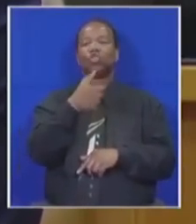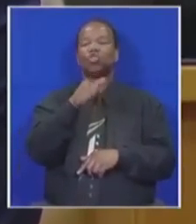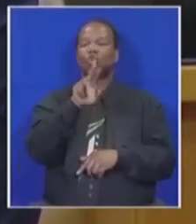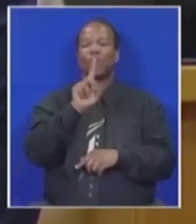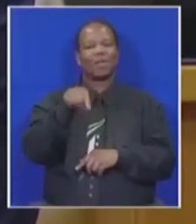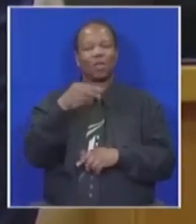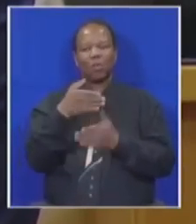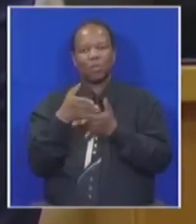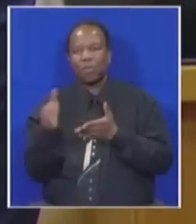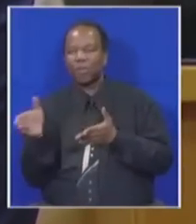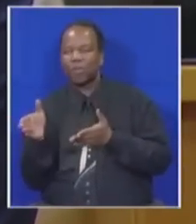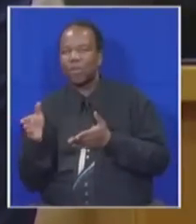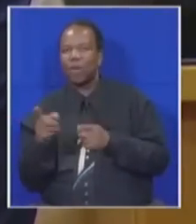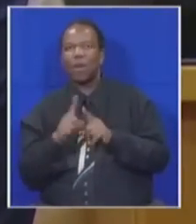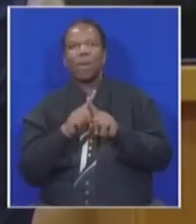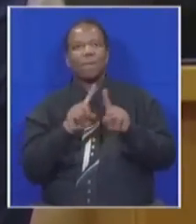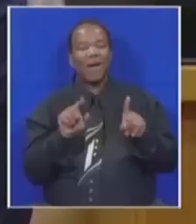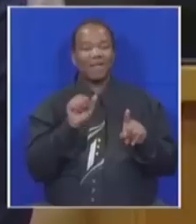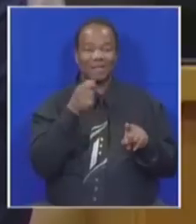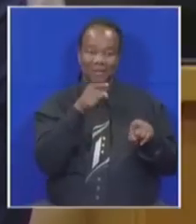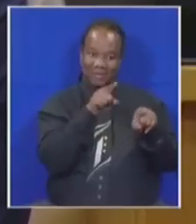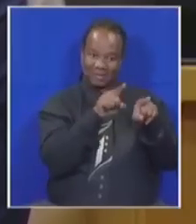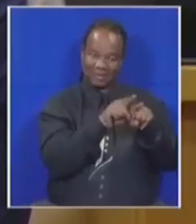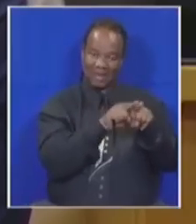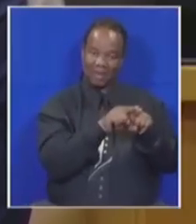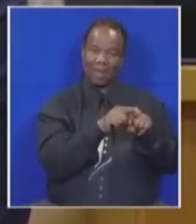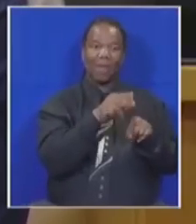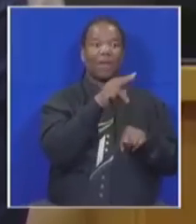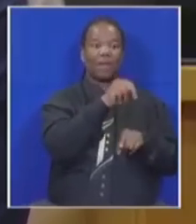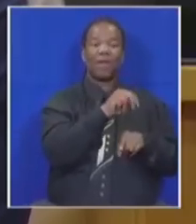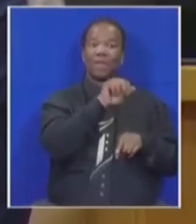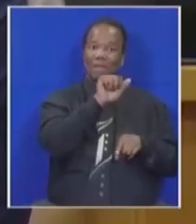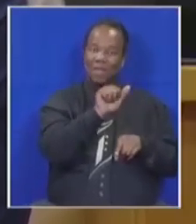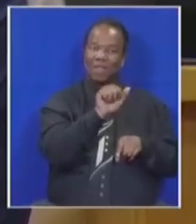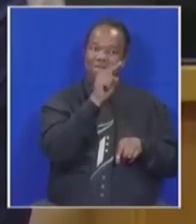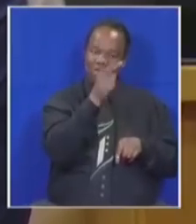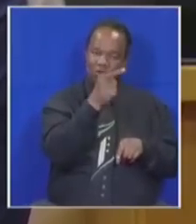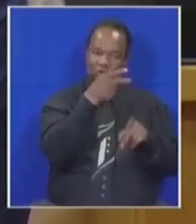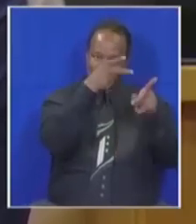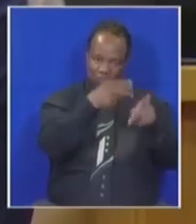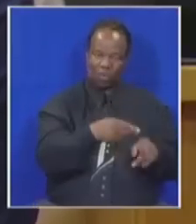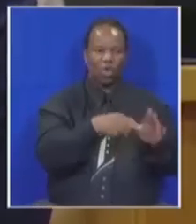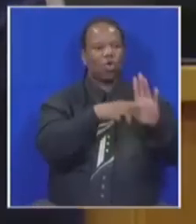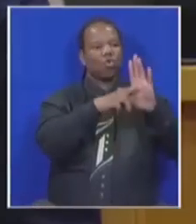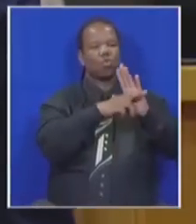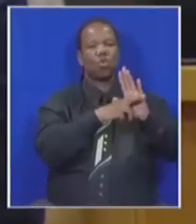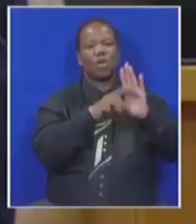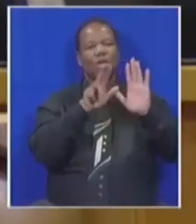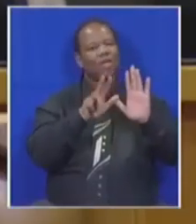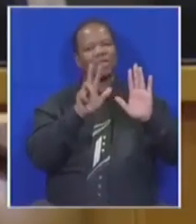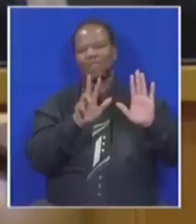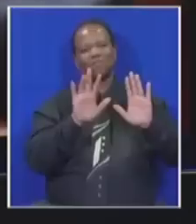conjunction with a resolution passed in the same session by the National Council of Provinces. So Rule 88 does not apply in this